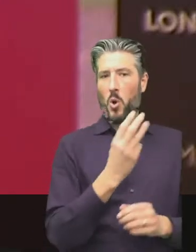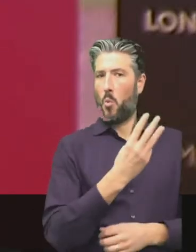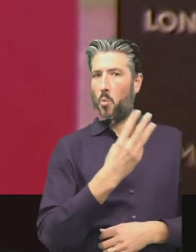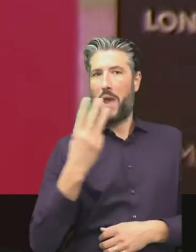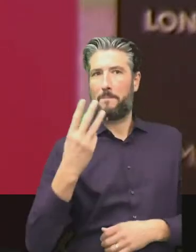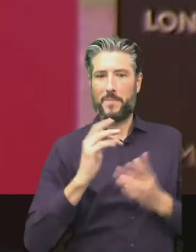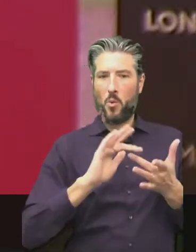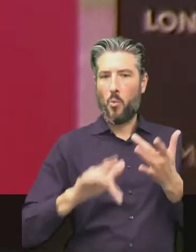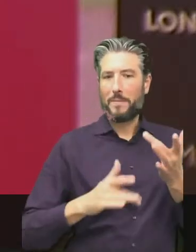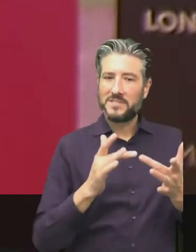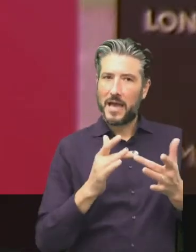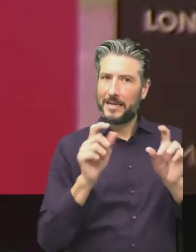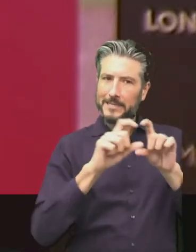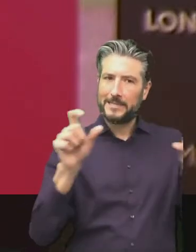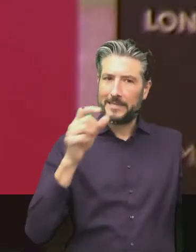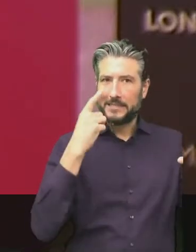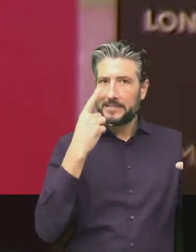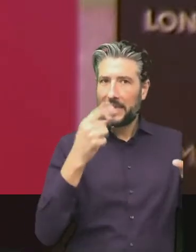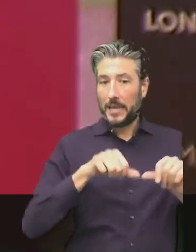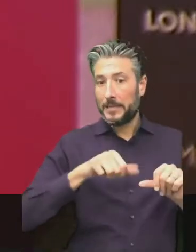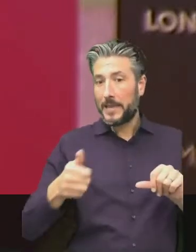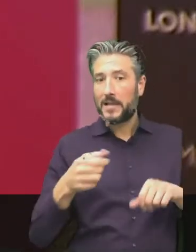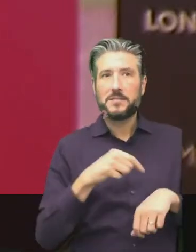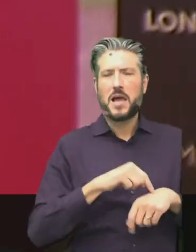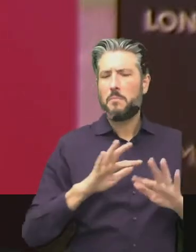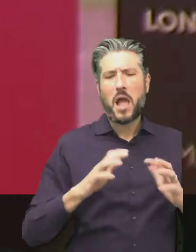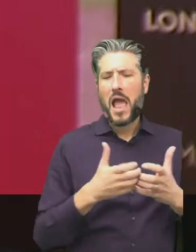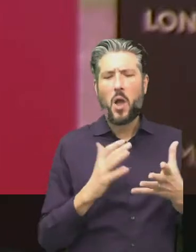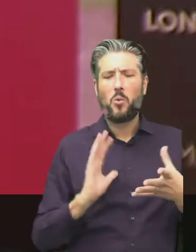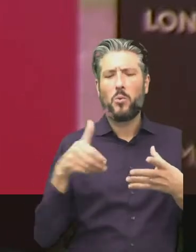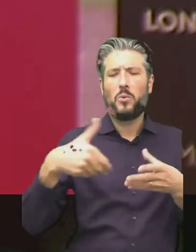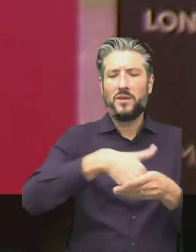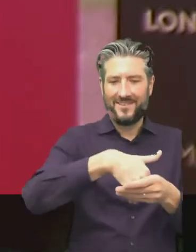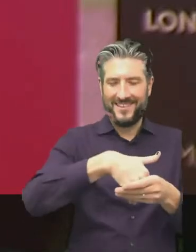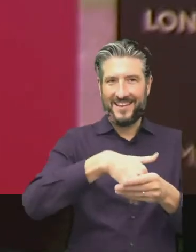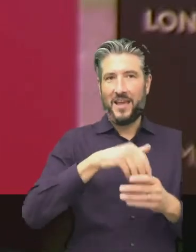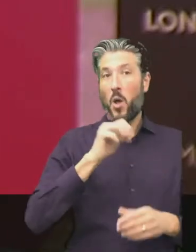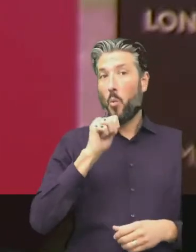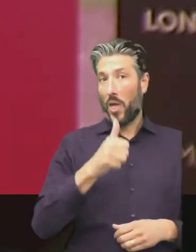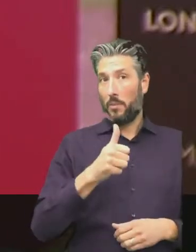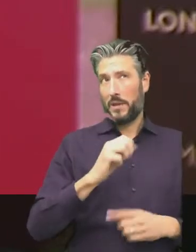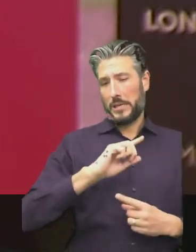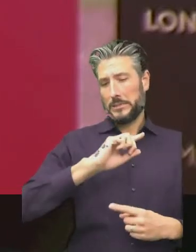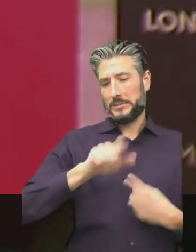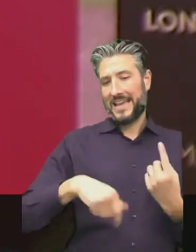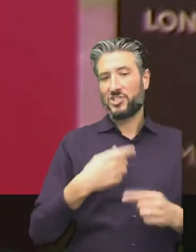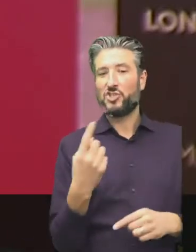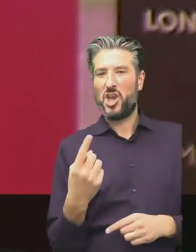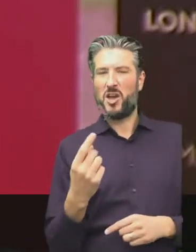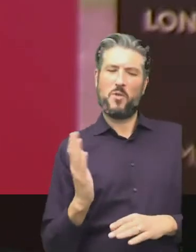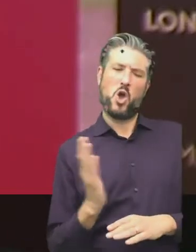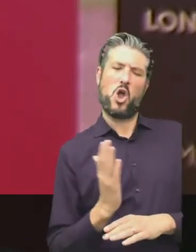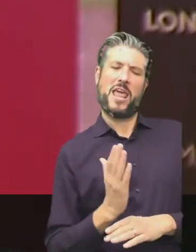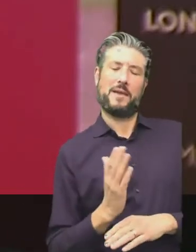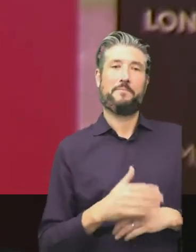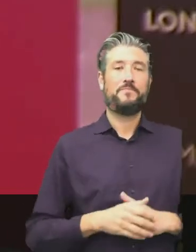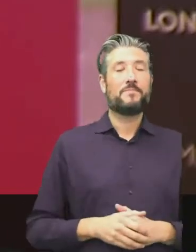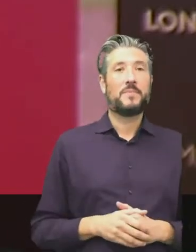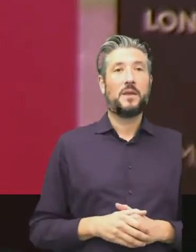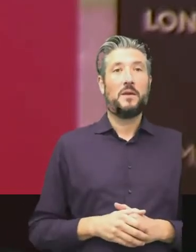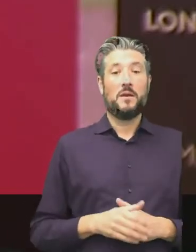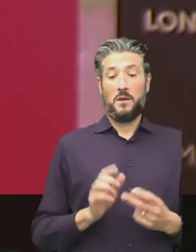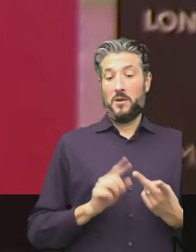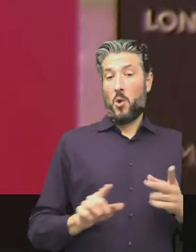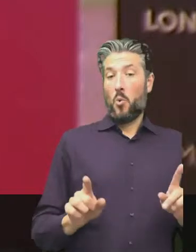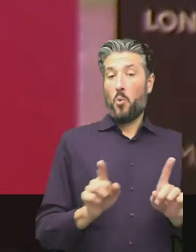next People's Question Time, which will be early in the next year. You can also keep up to date with the work